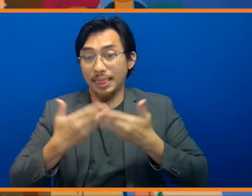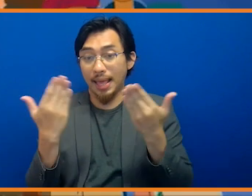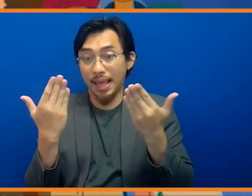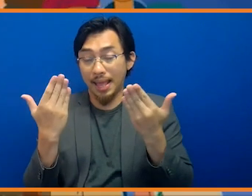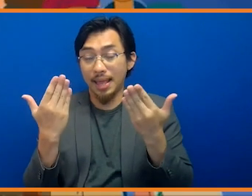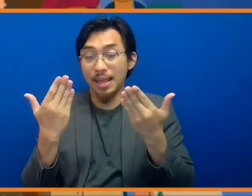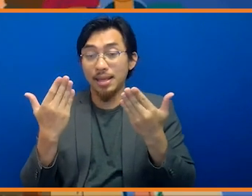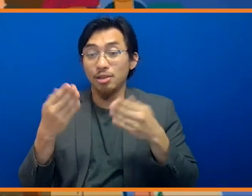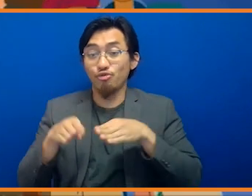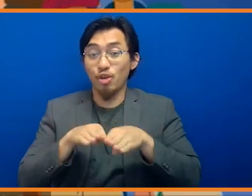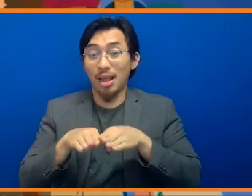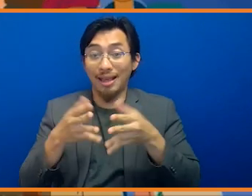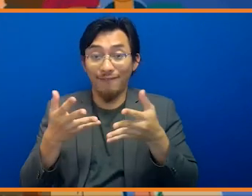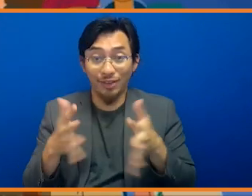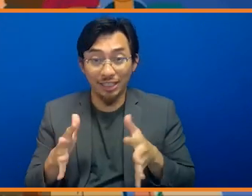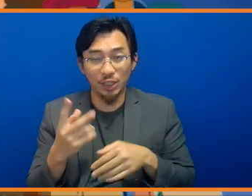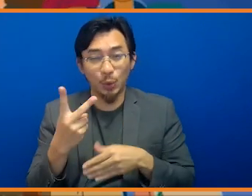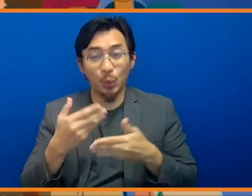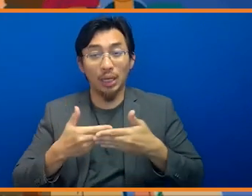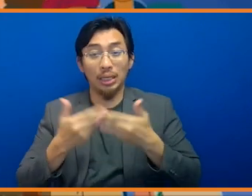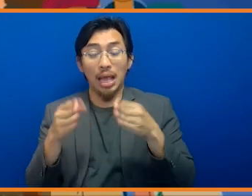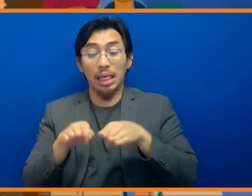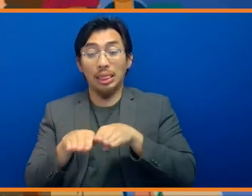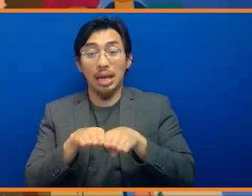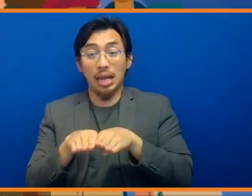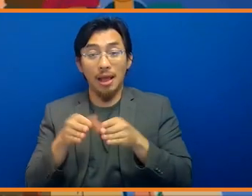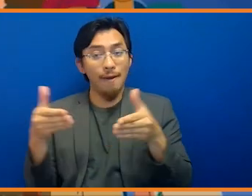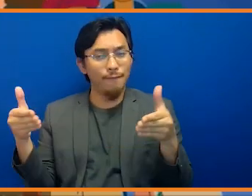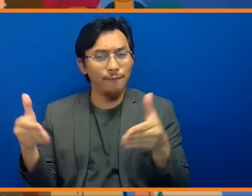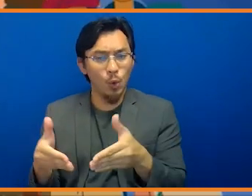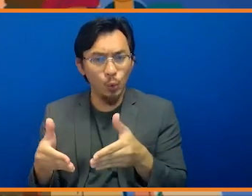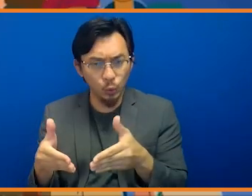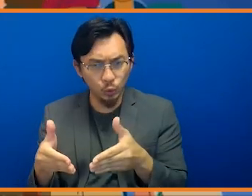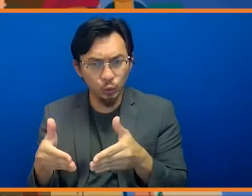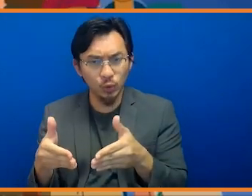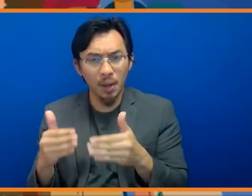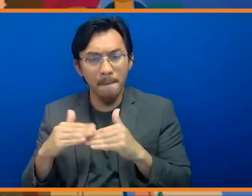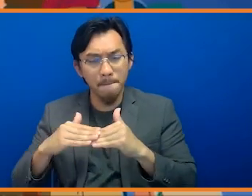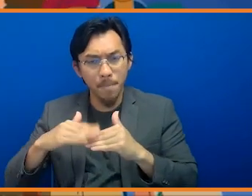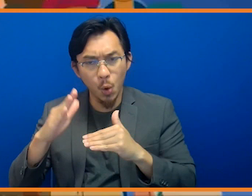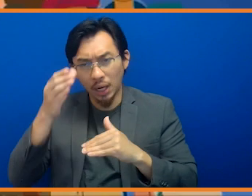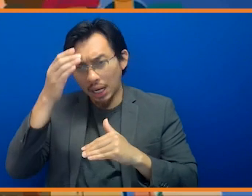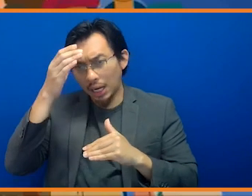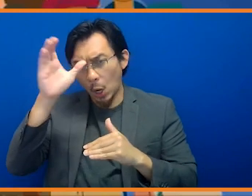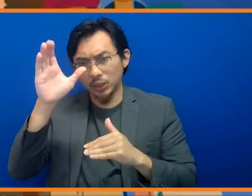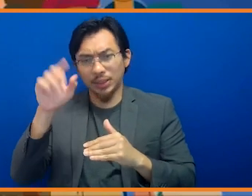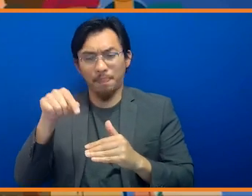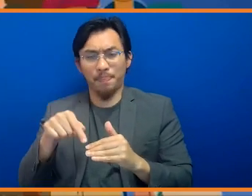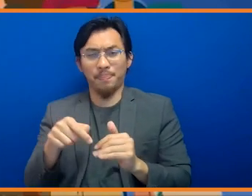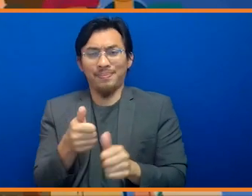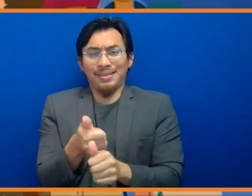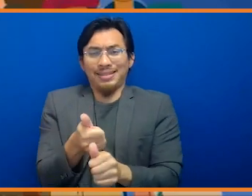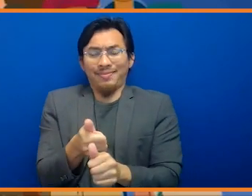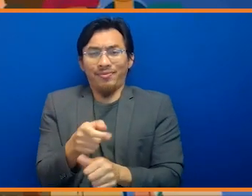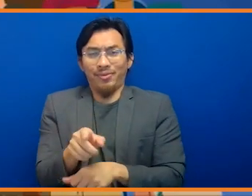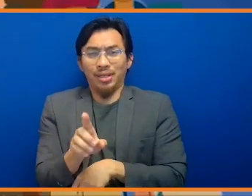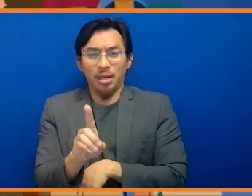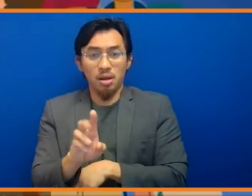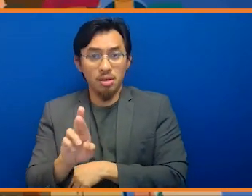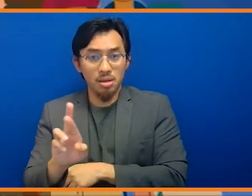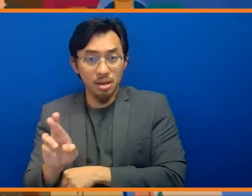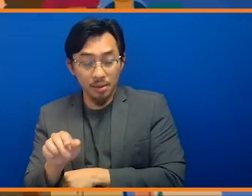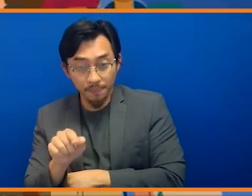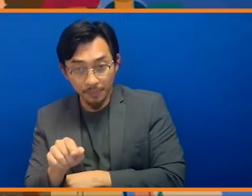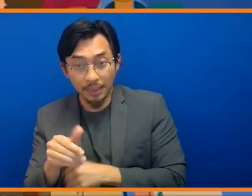days training, the 2 days trainings focuses on more of the concept itself of the RR. But